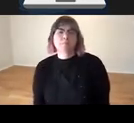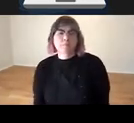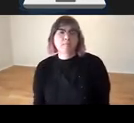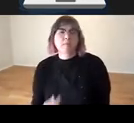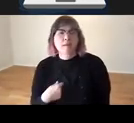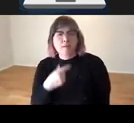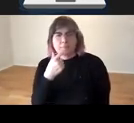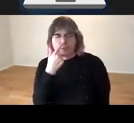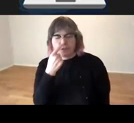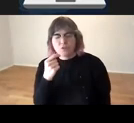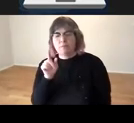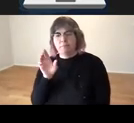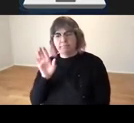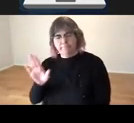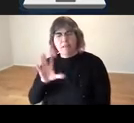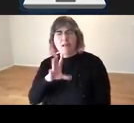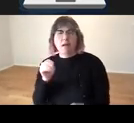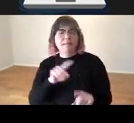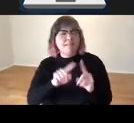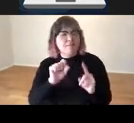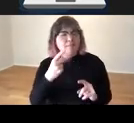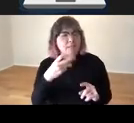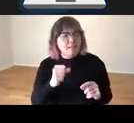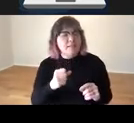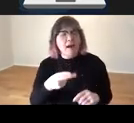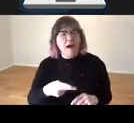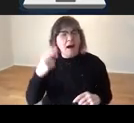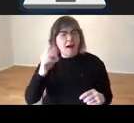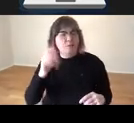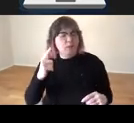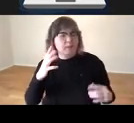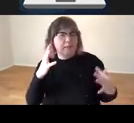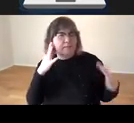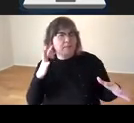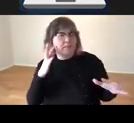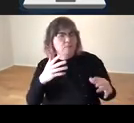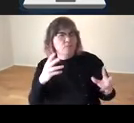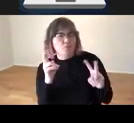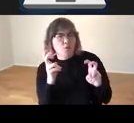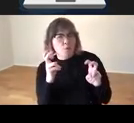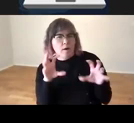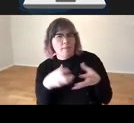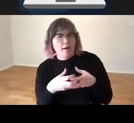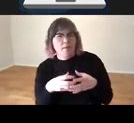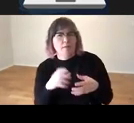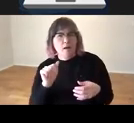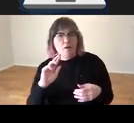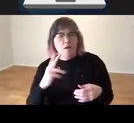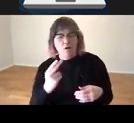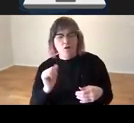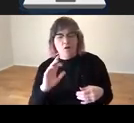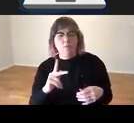looking at a few different species and using these high frequency acoustic recording packages to do so. And so these recorders are deployed on the ocean